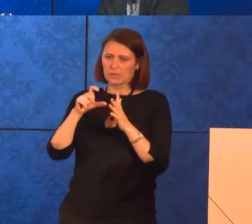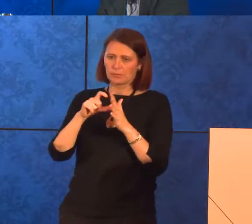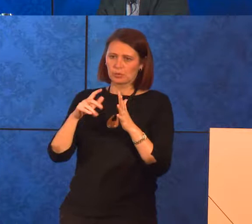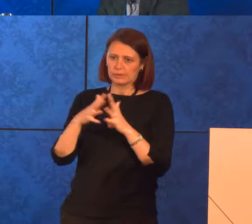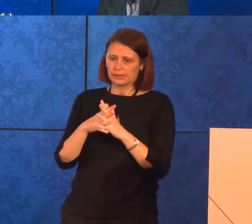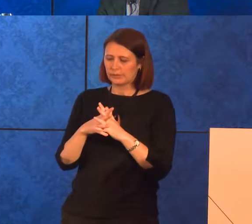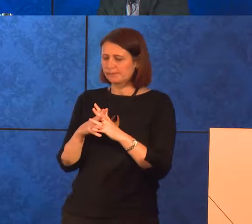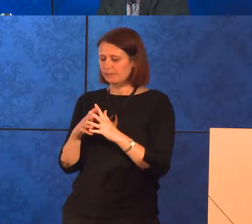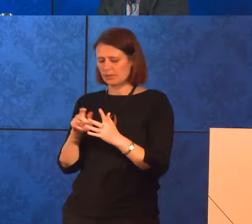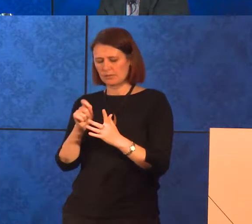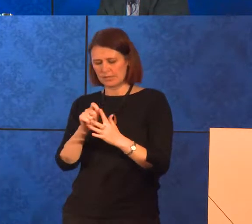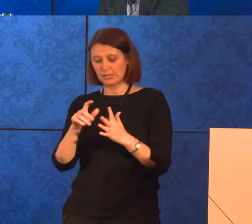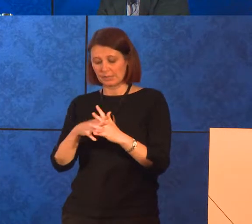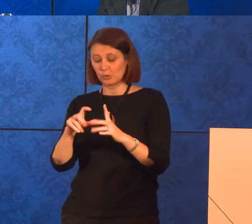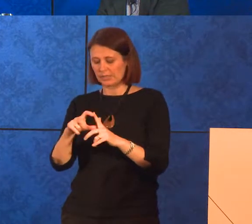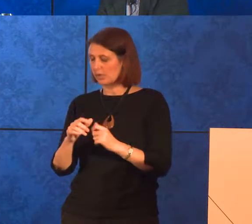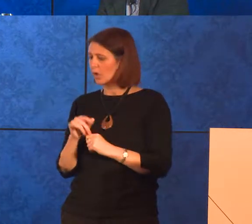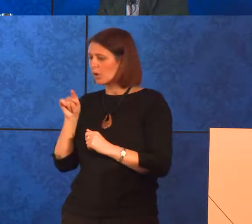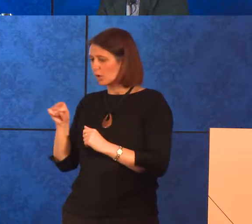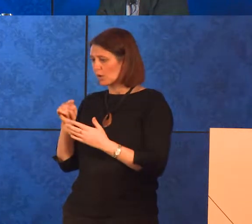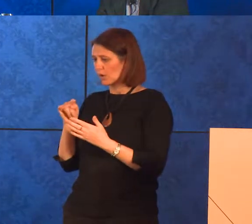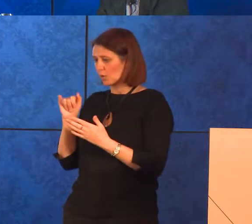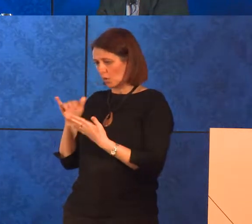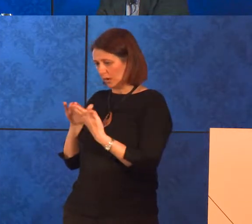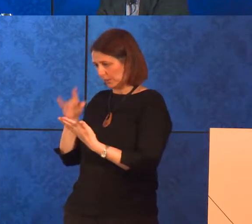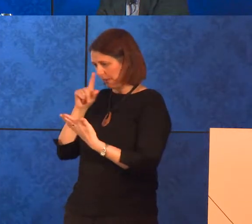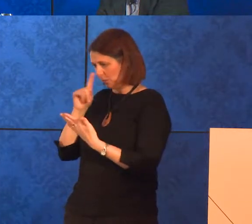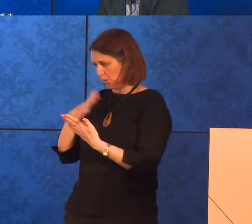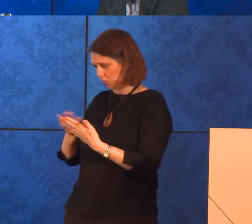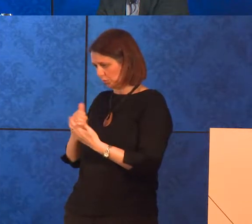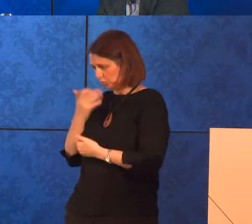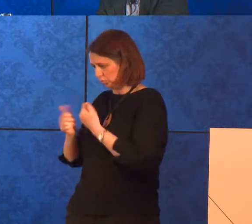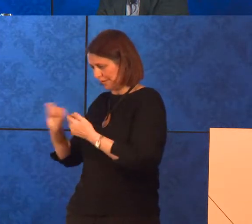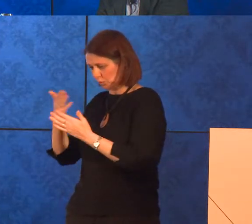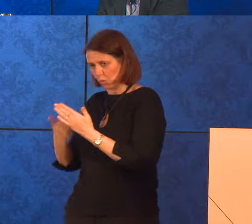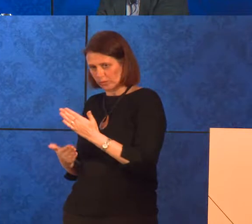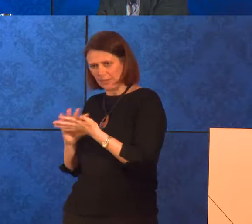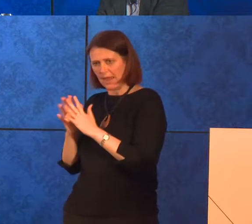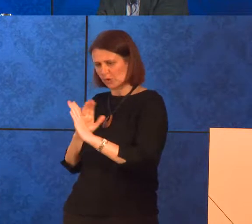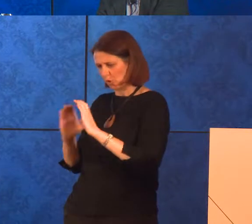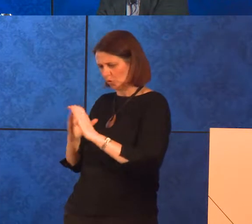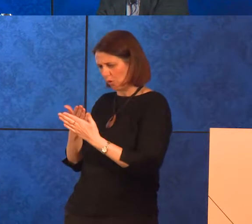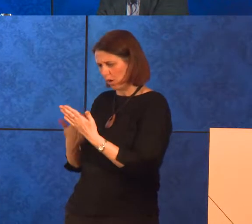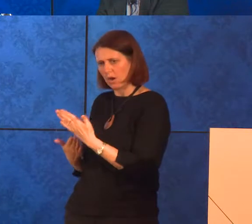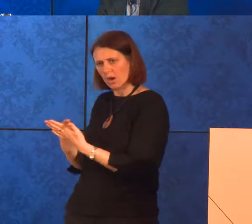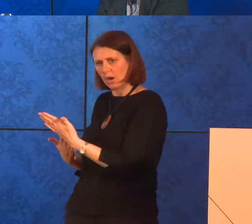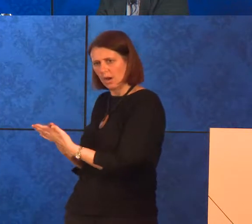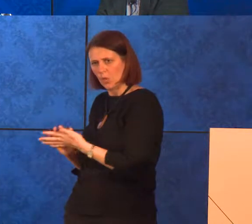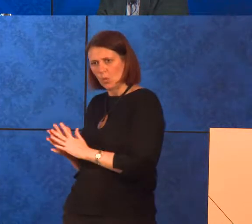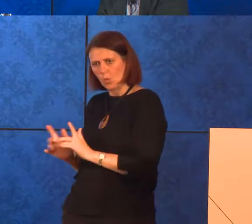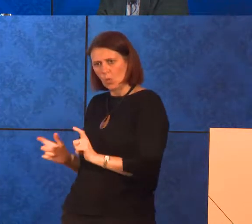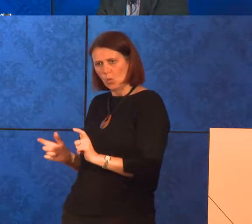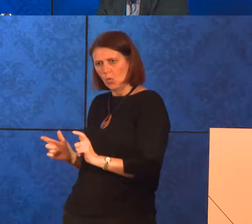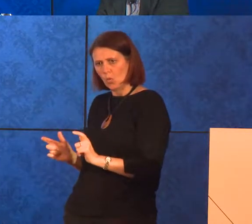assisting people with disabilities who might want to tell their stories publicly. How did you control that narrative? Because